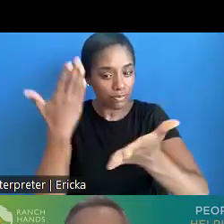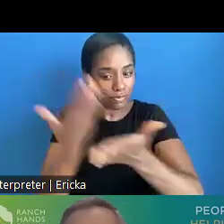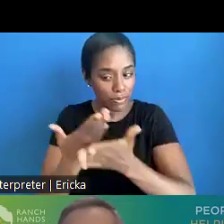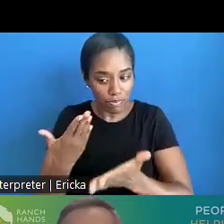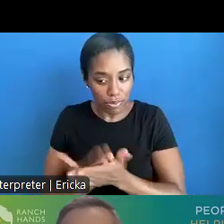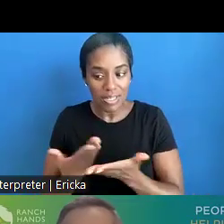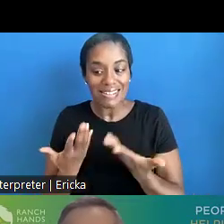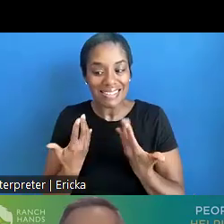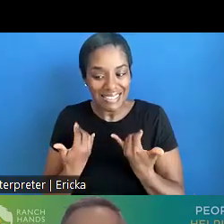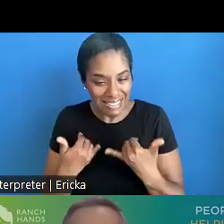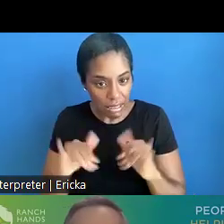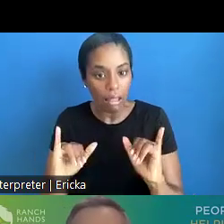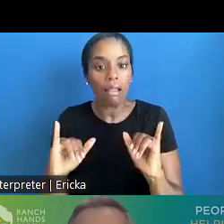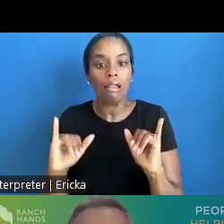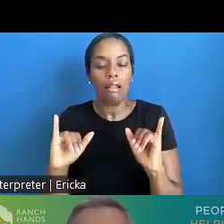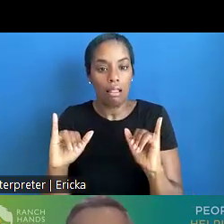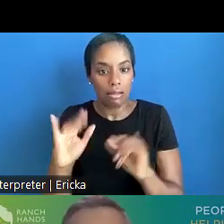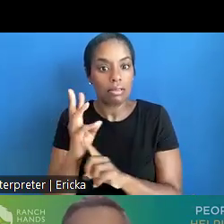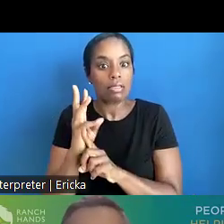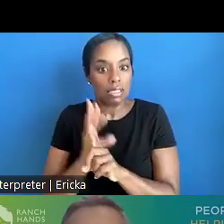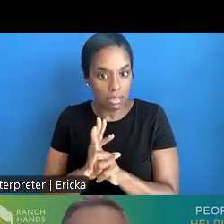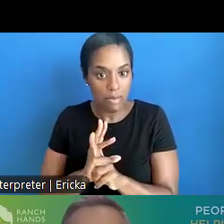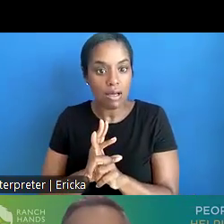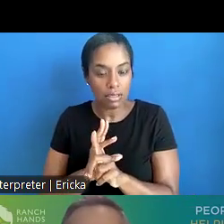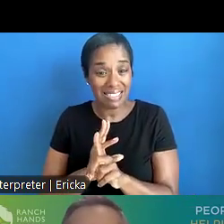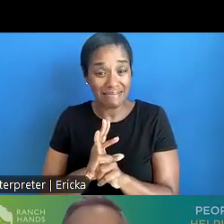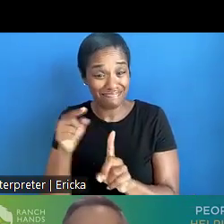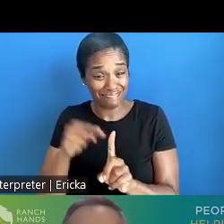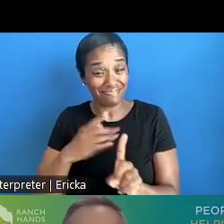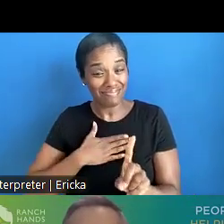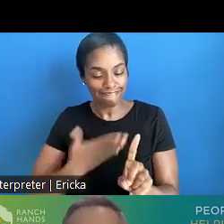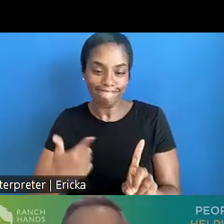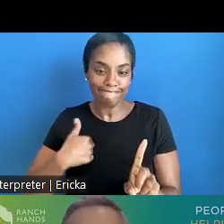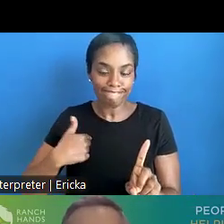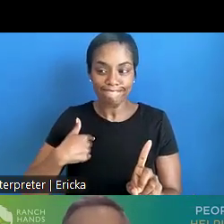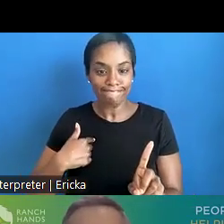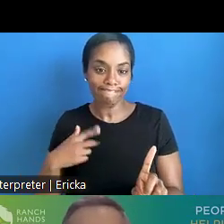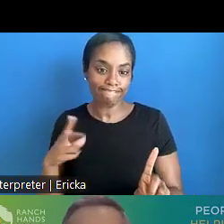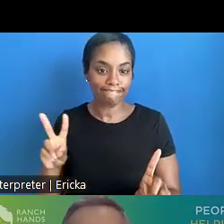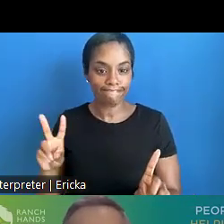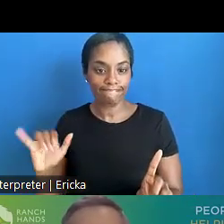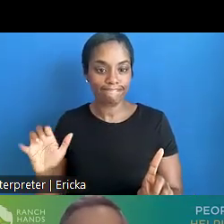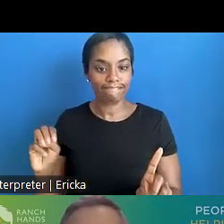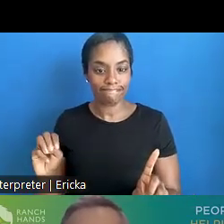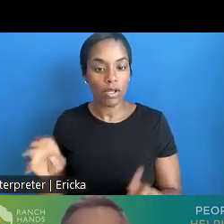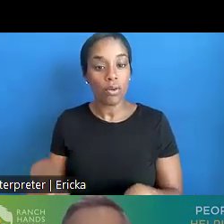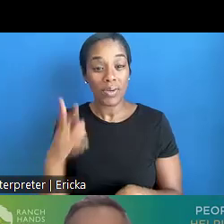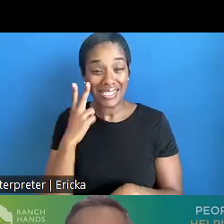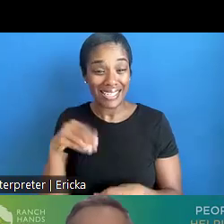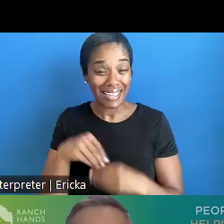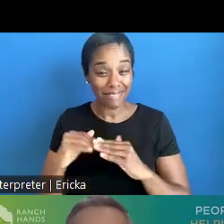him 6 months in our program to acknowledge, yes, I was a victim of trafficking. We see this in juvenile probation. We see this in the